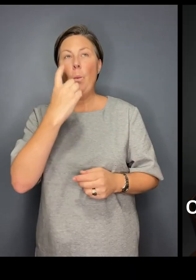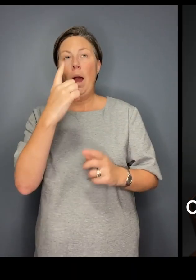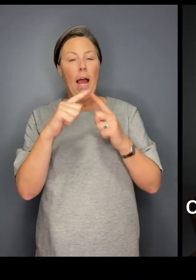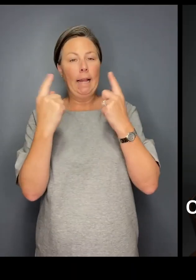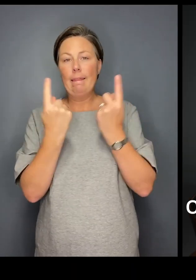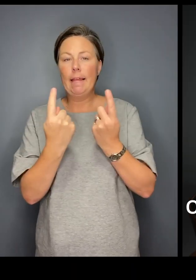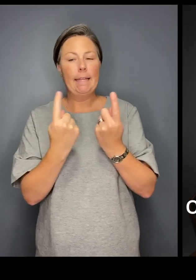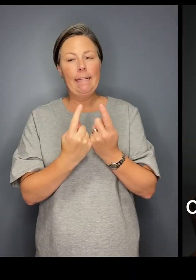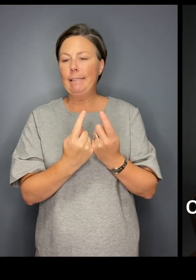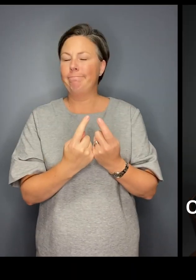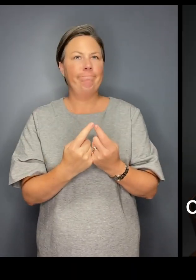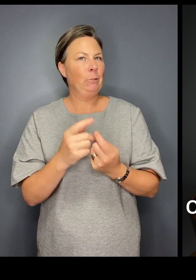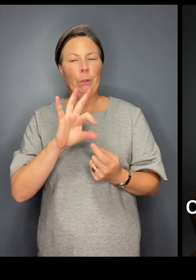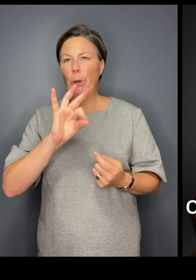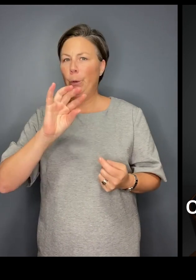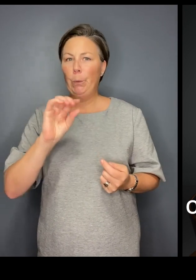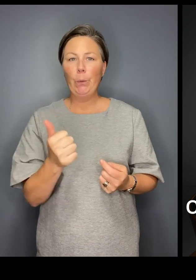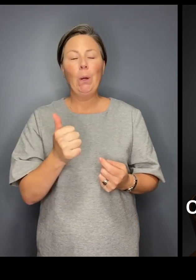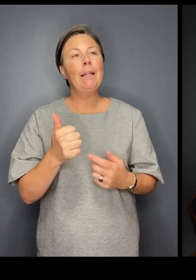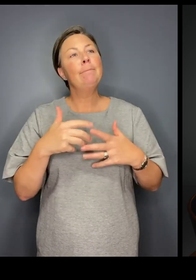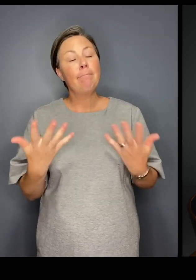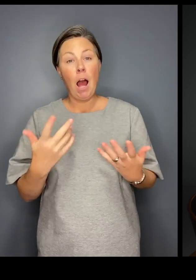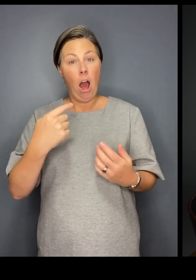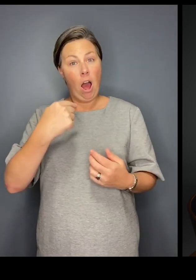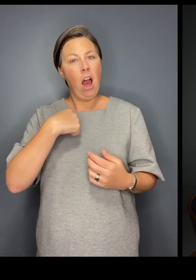One thing was said to me that was very, very unhelpful.